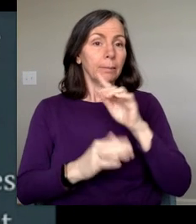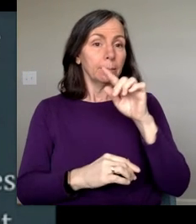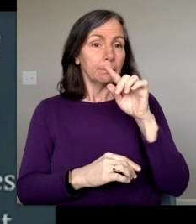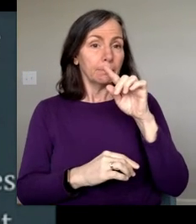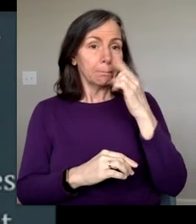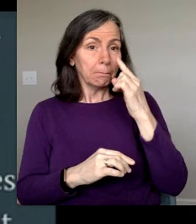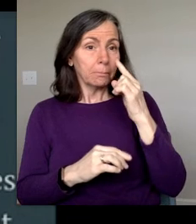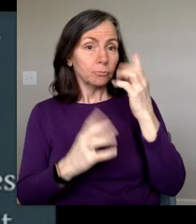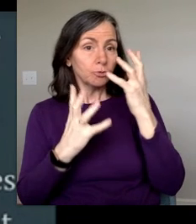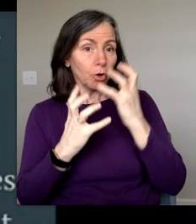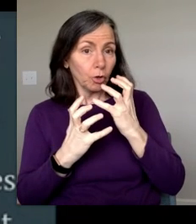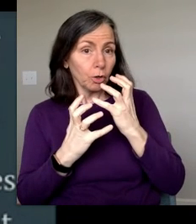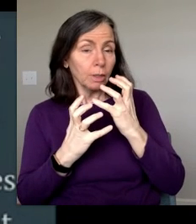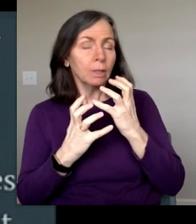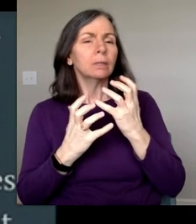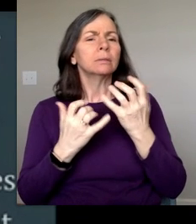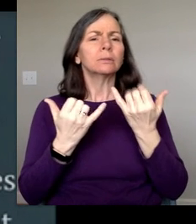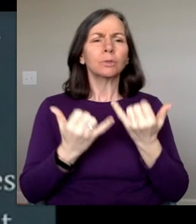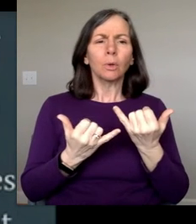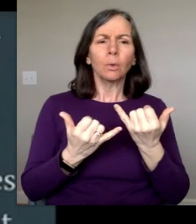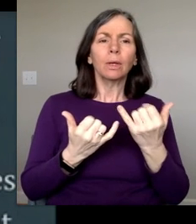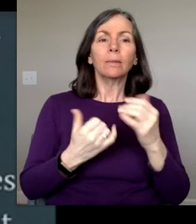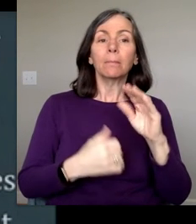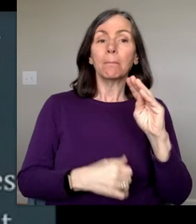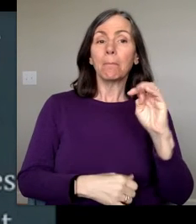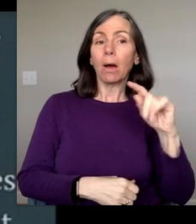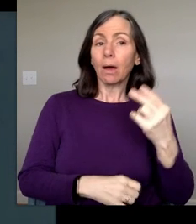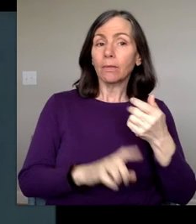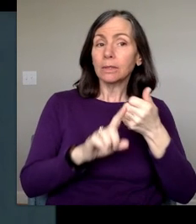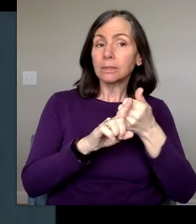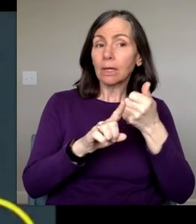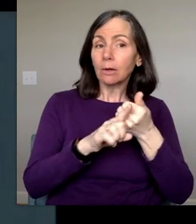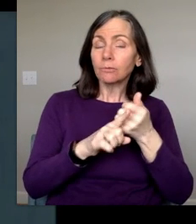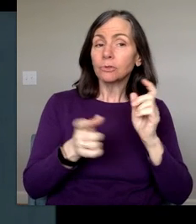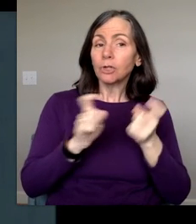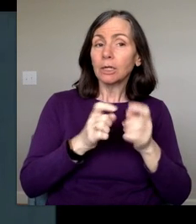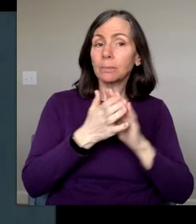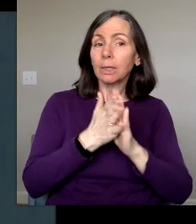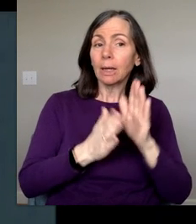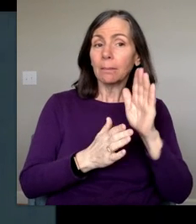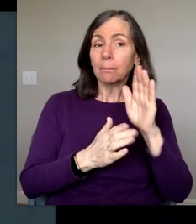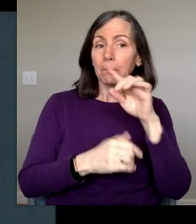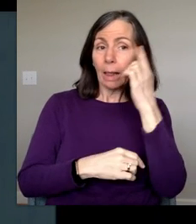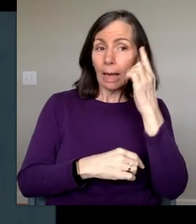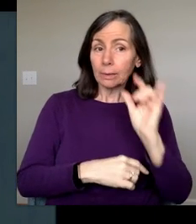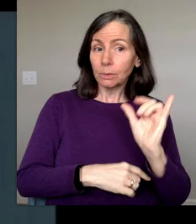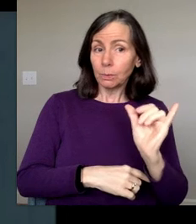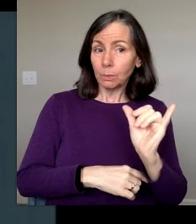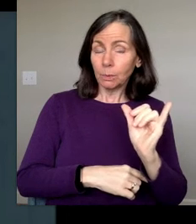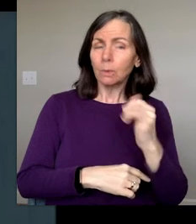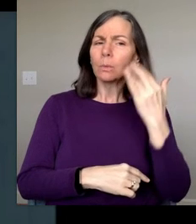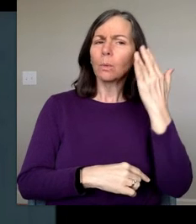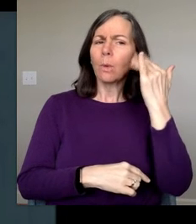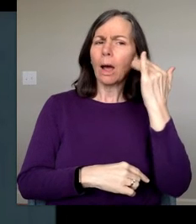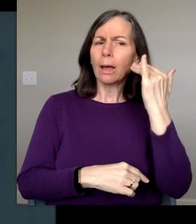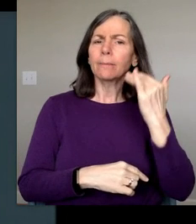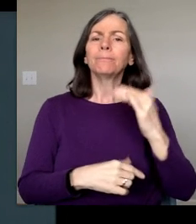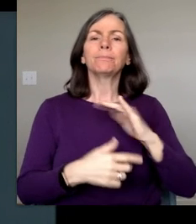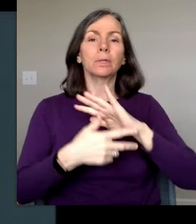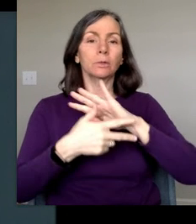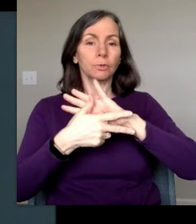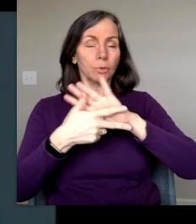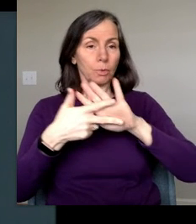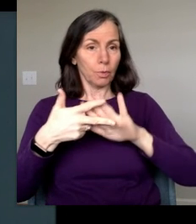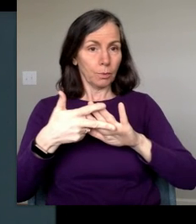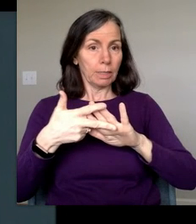3 examples when you answer the unit central question. So here are the 3 different organisms again that changed over time: